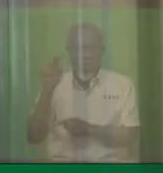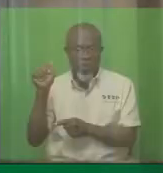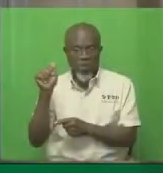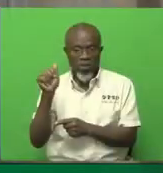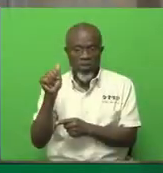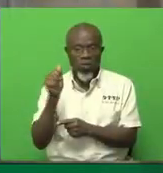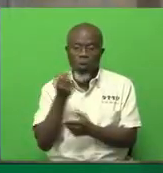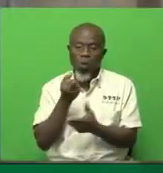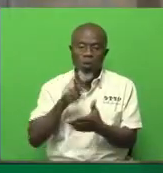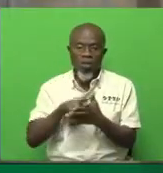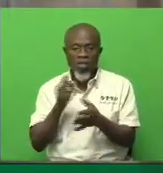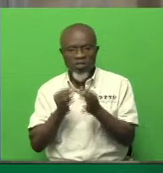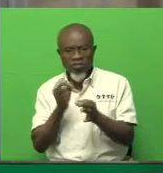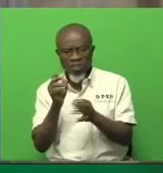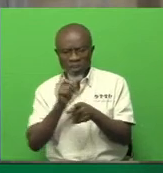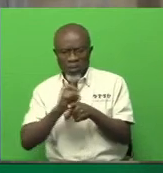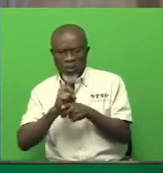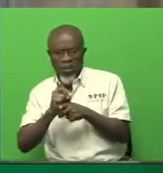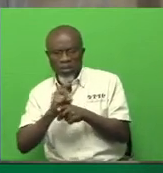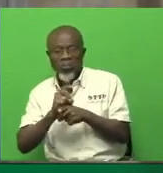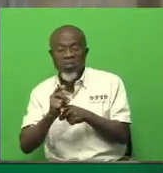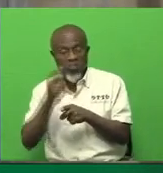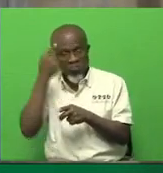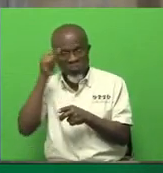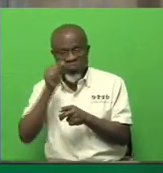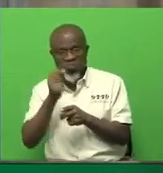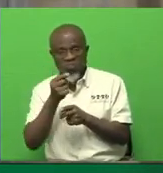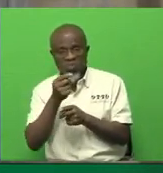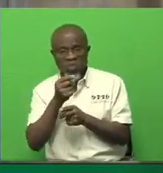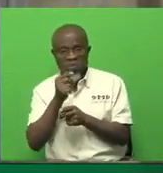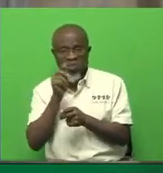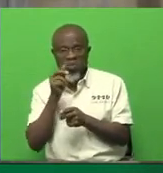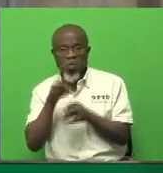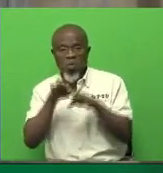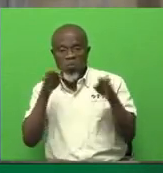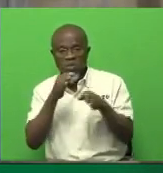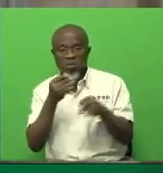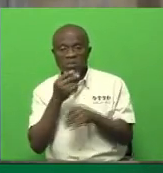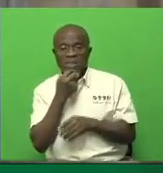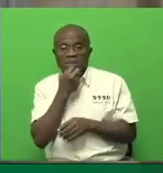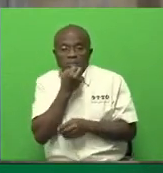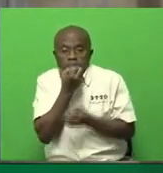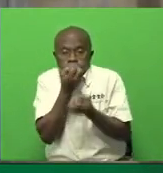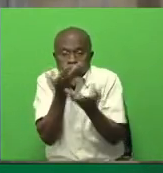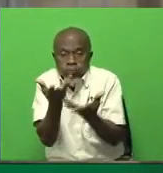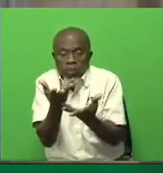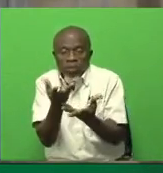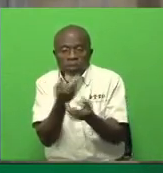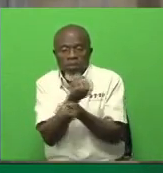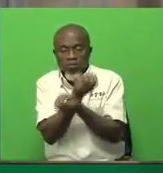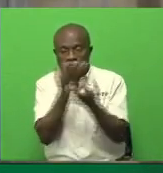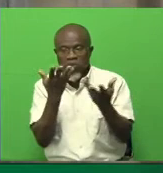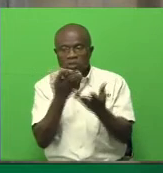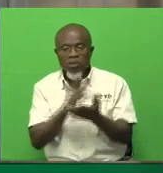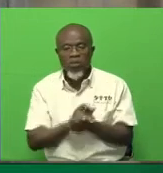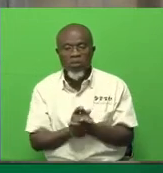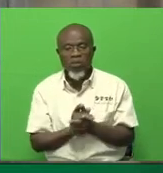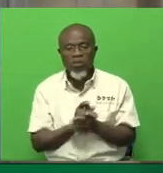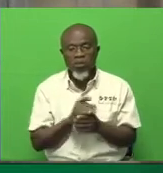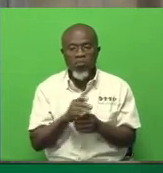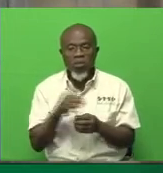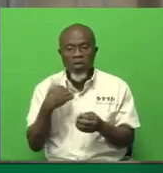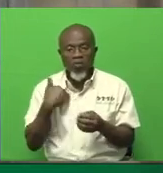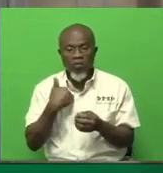up Deputy speaker we also have been reported in one of our daily newspapers of the atrocities